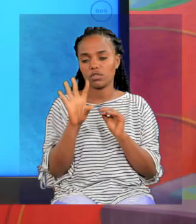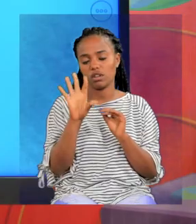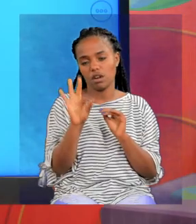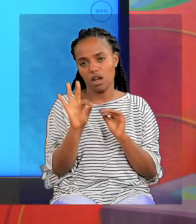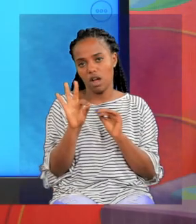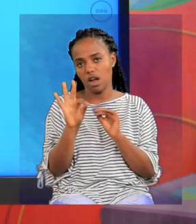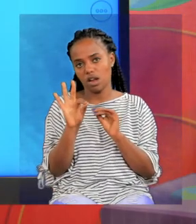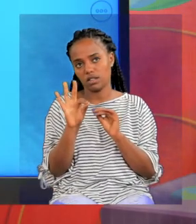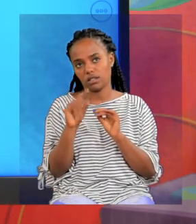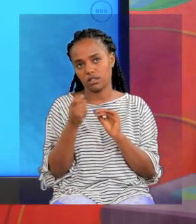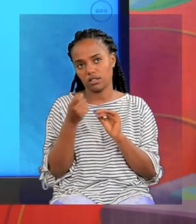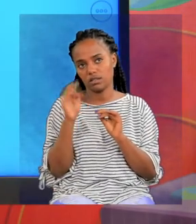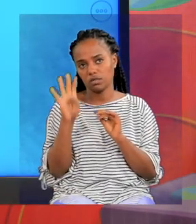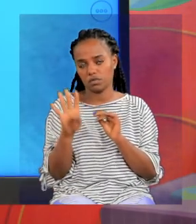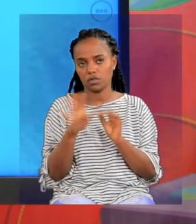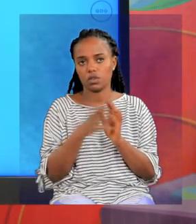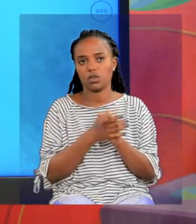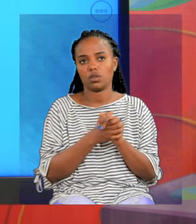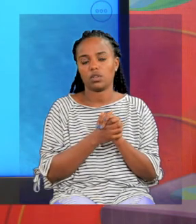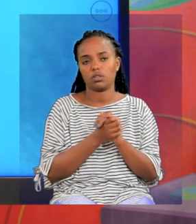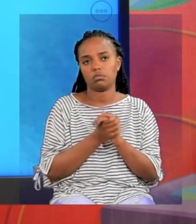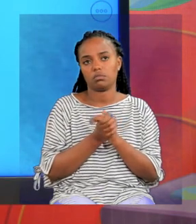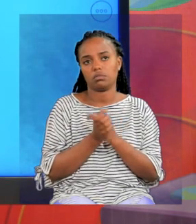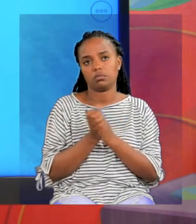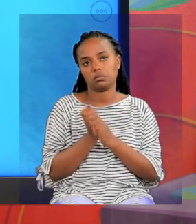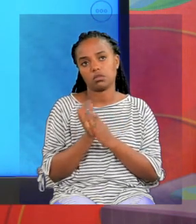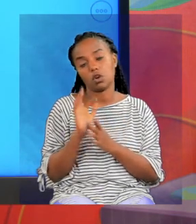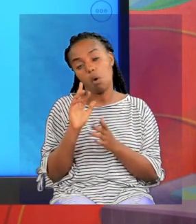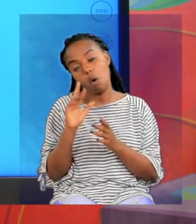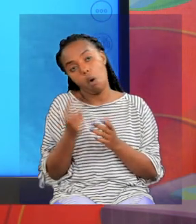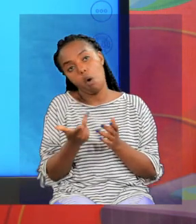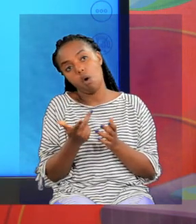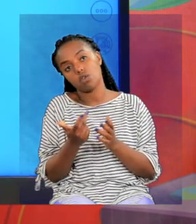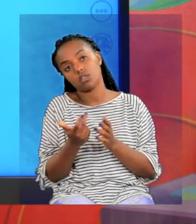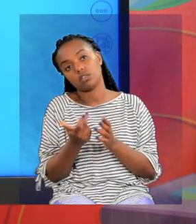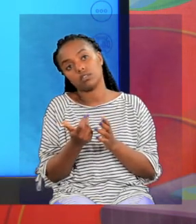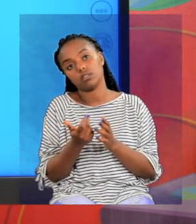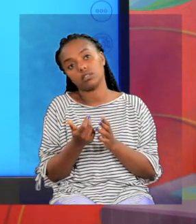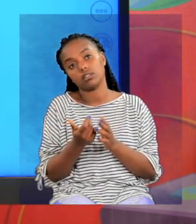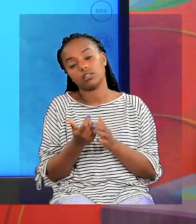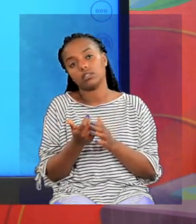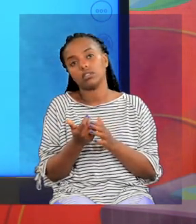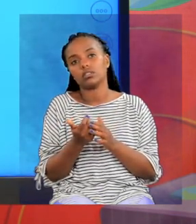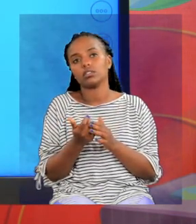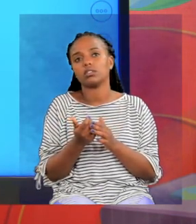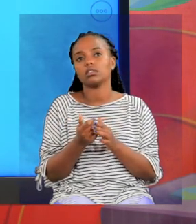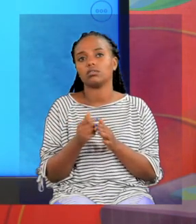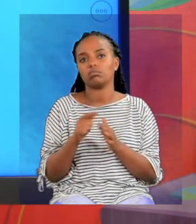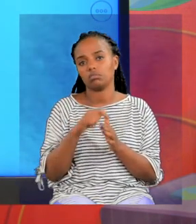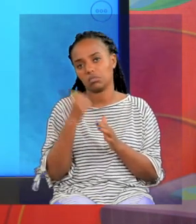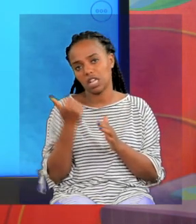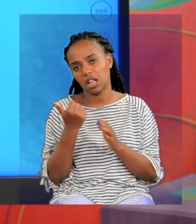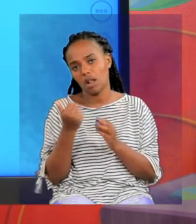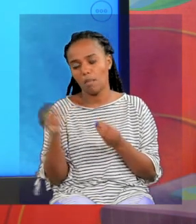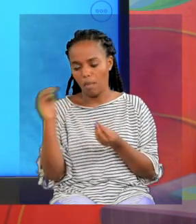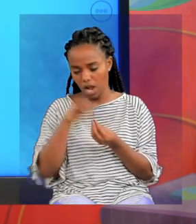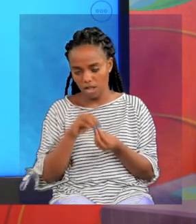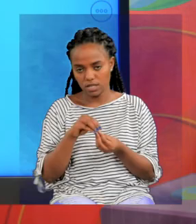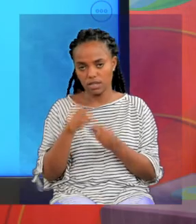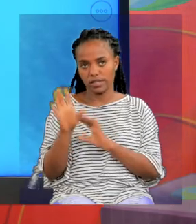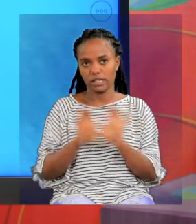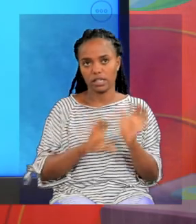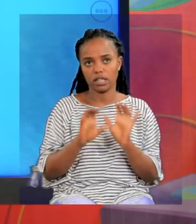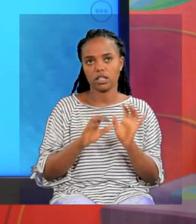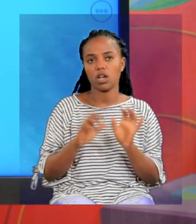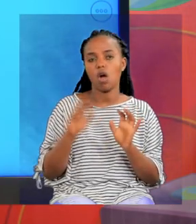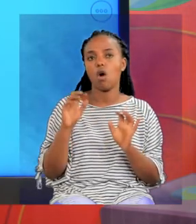the combination of 4 boys selected out of 9, or means it is this event, or this one, plus,